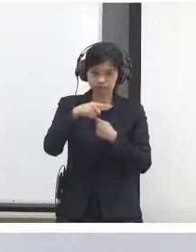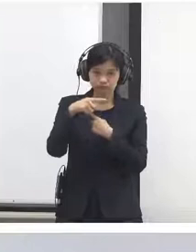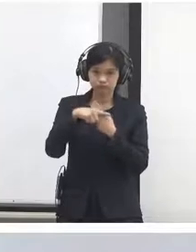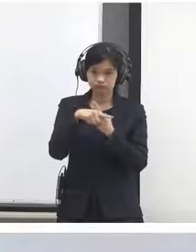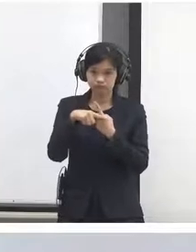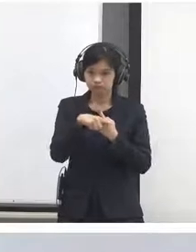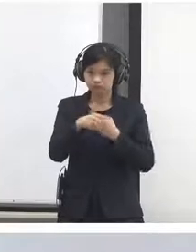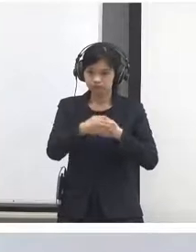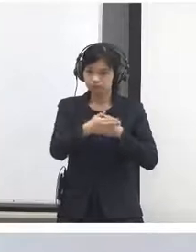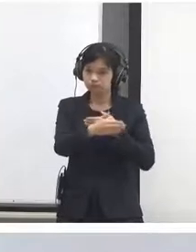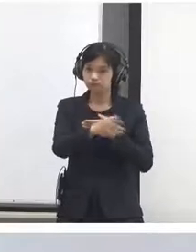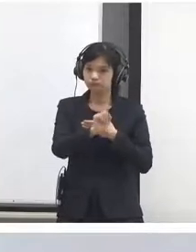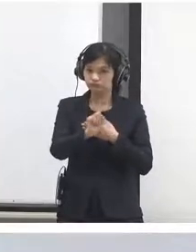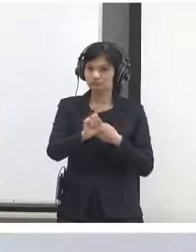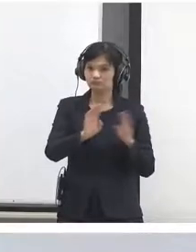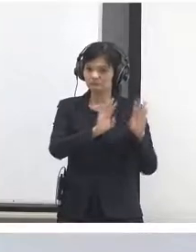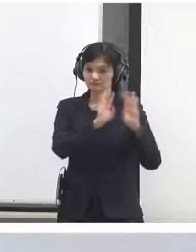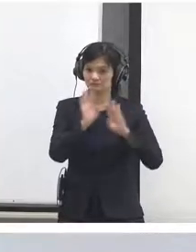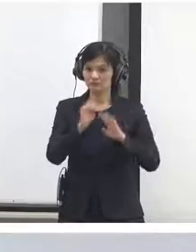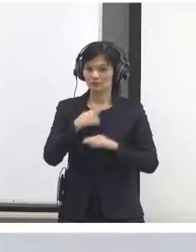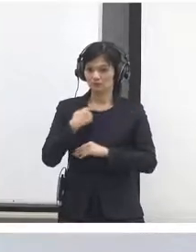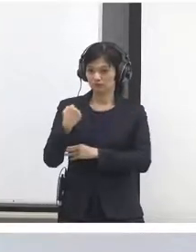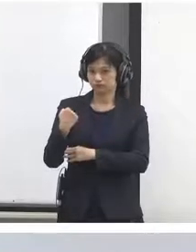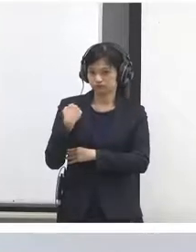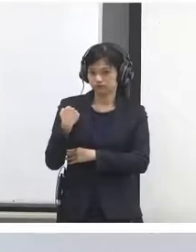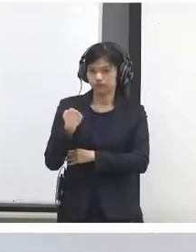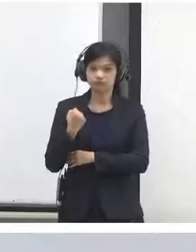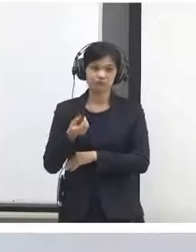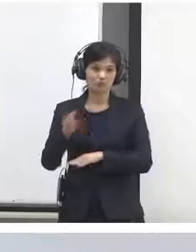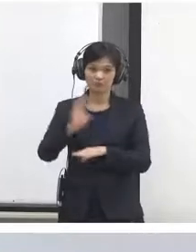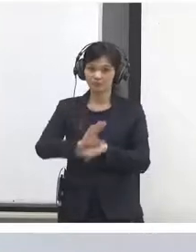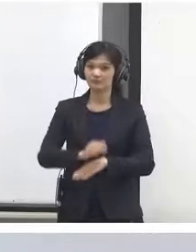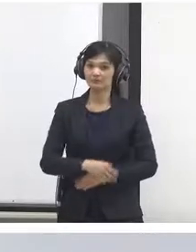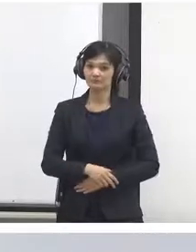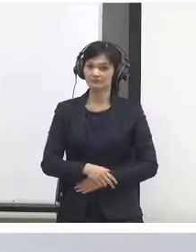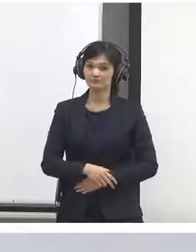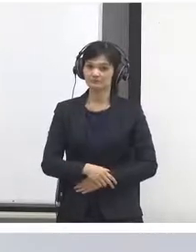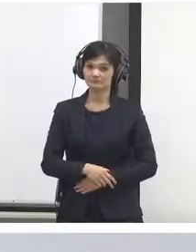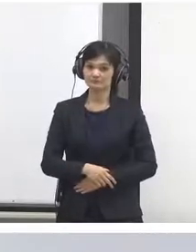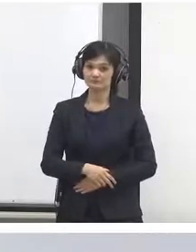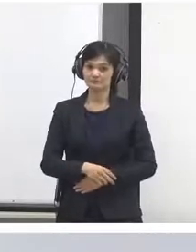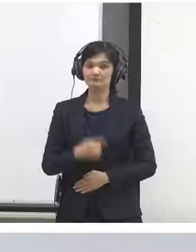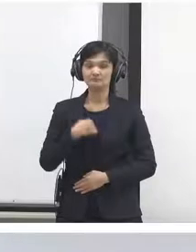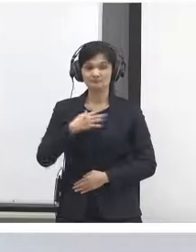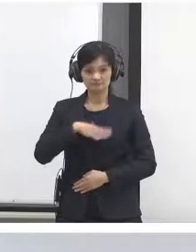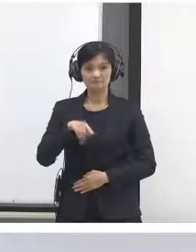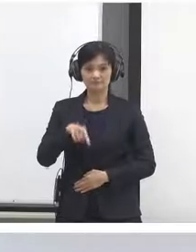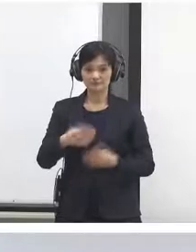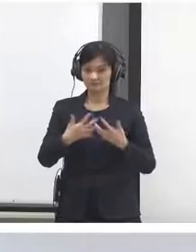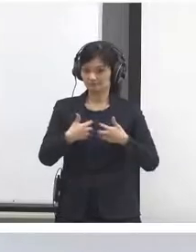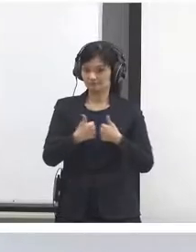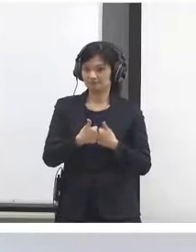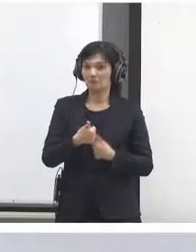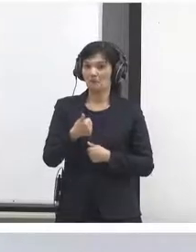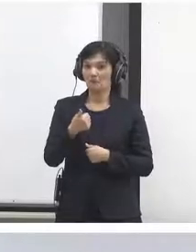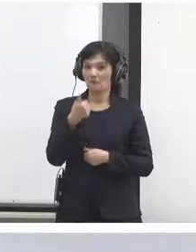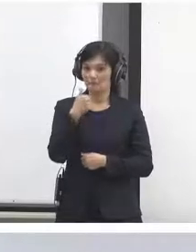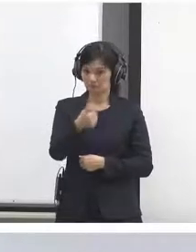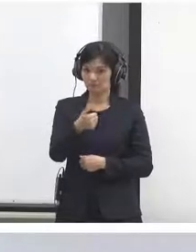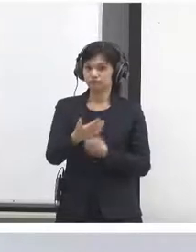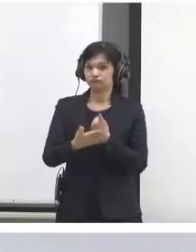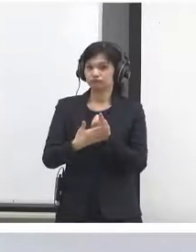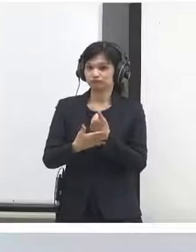make it better. But I think it's a good chance for me to grow up and learn a lot. So I think it's my pleasure